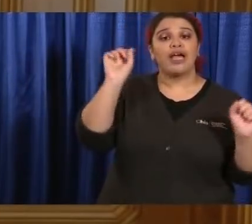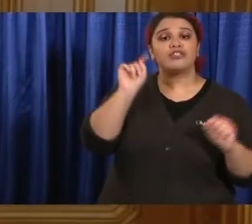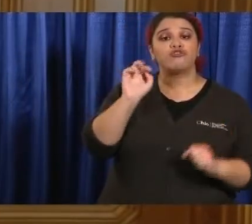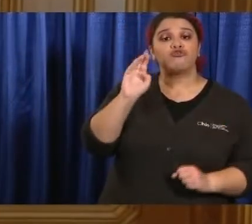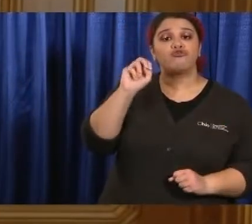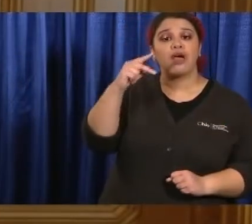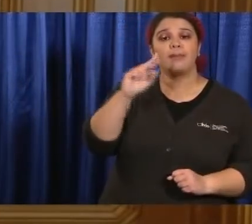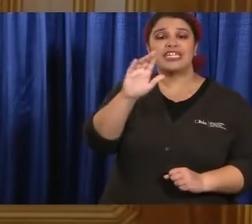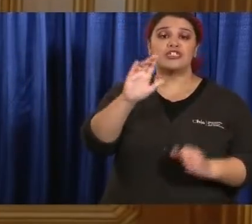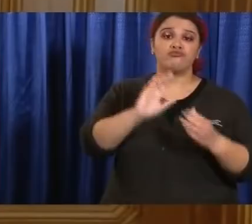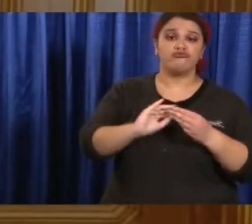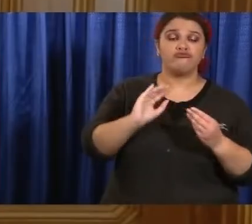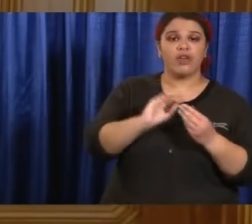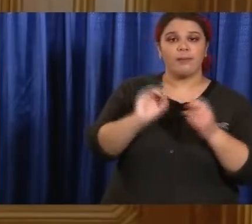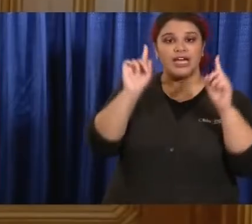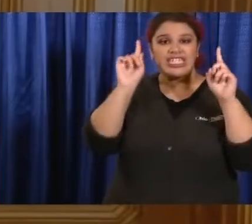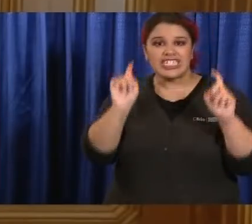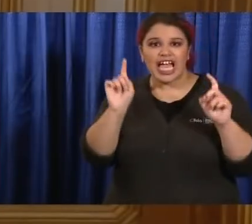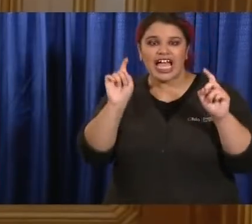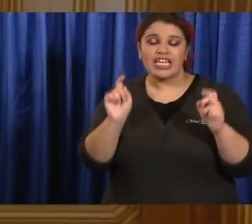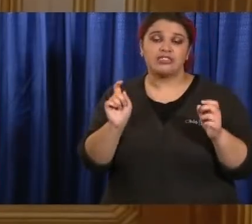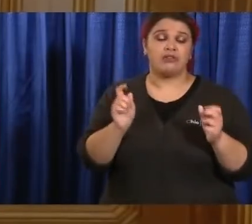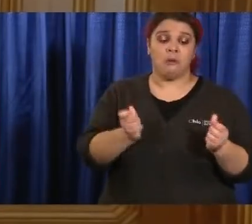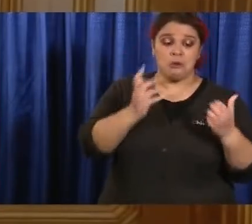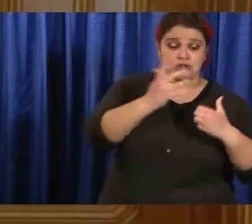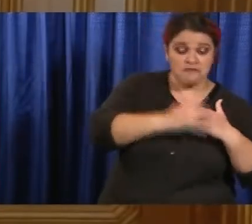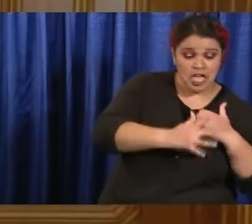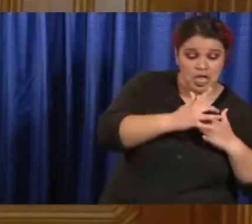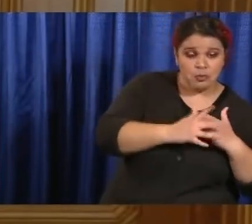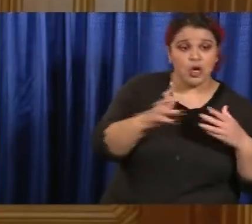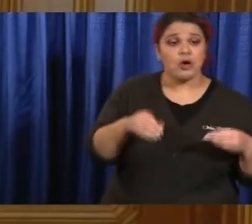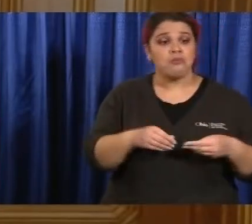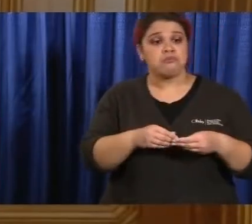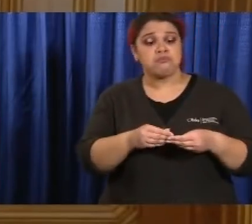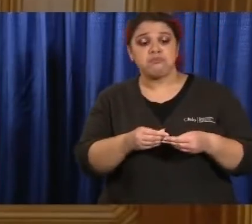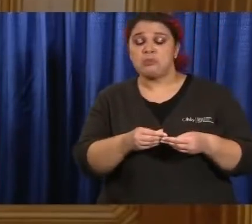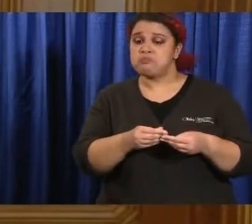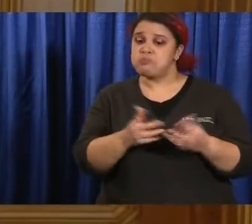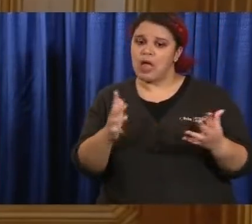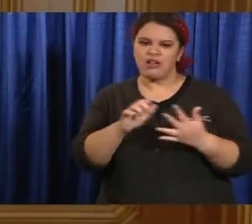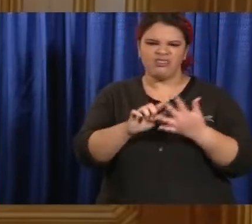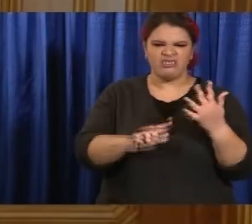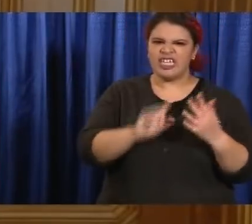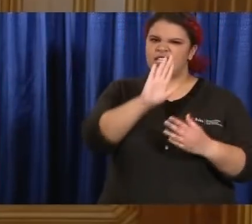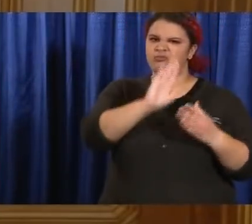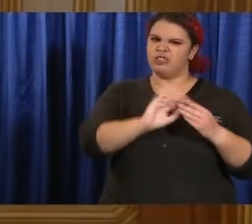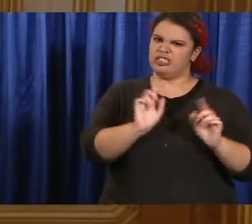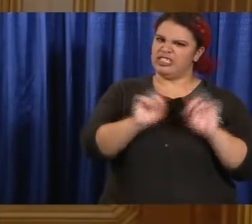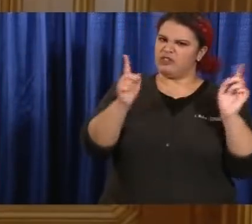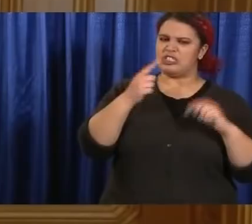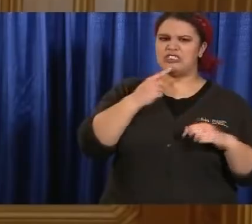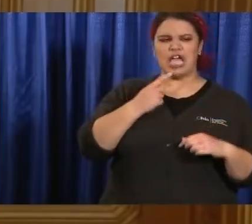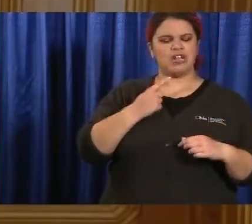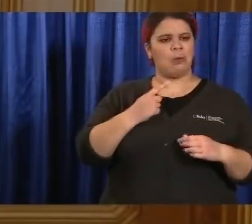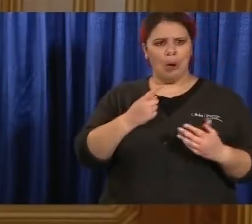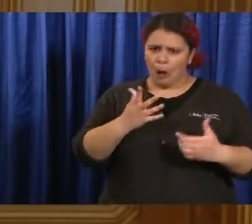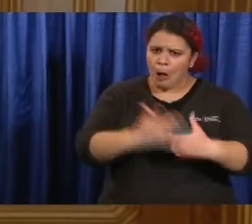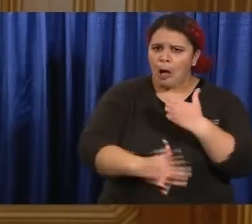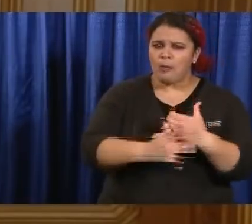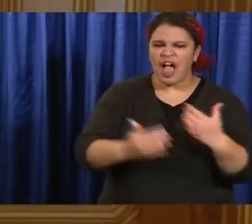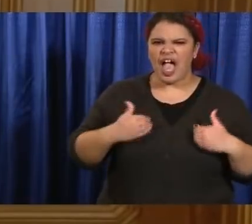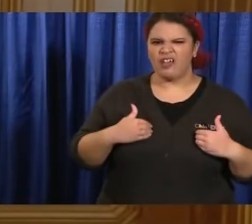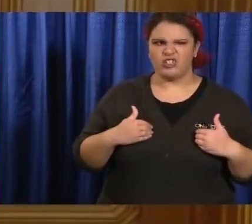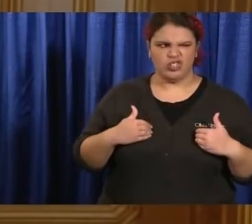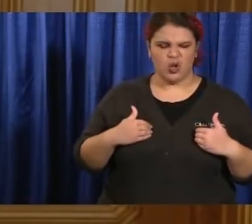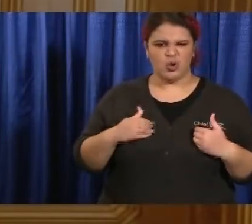you give us a sense for why is there a disconnect between what we're hearing from the federal government and what we're hearing from many governors like yourself? And if there were more